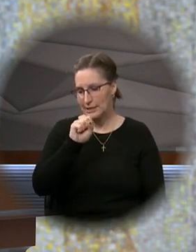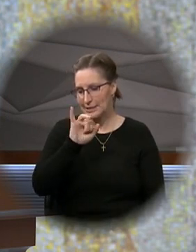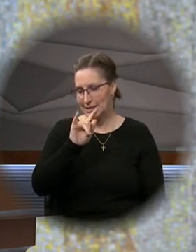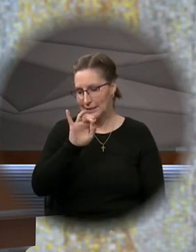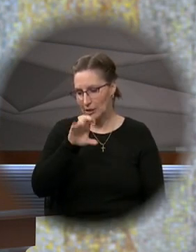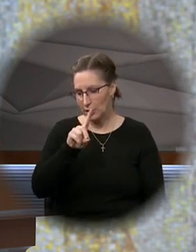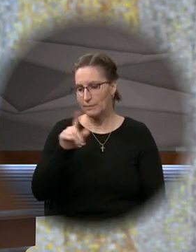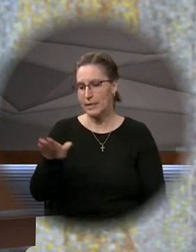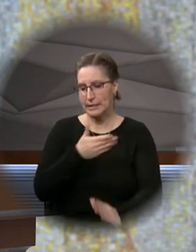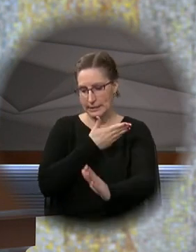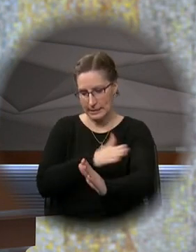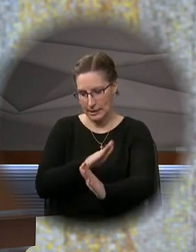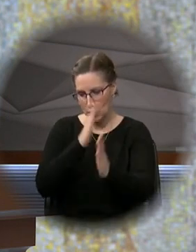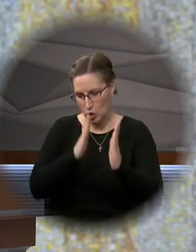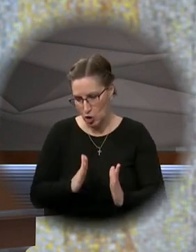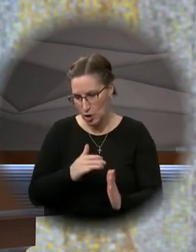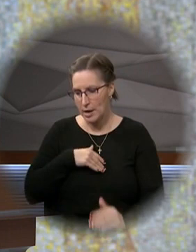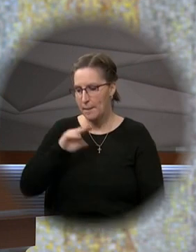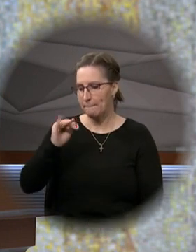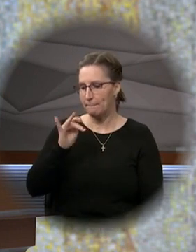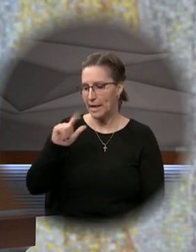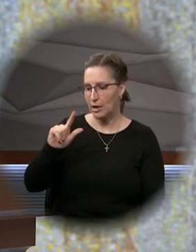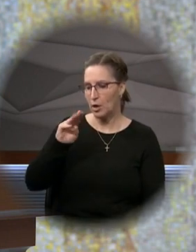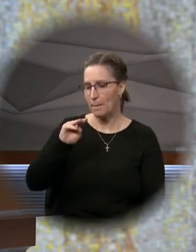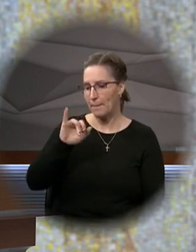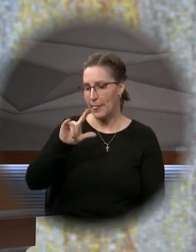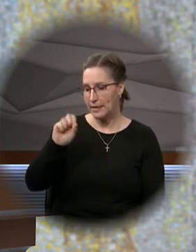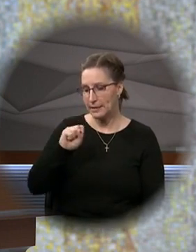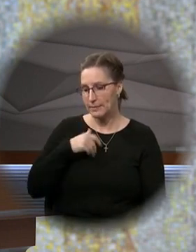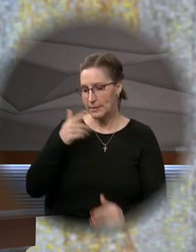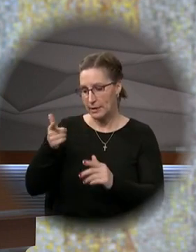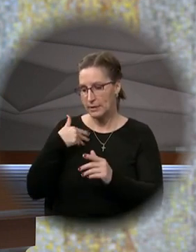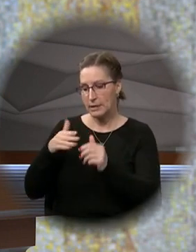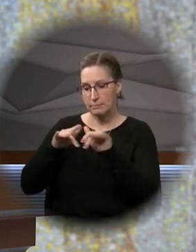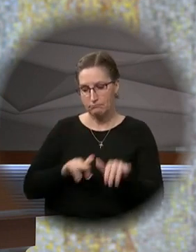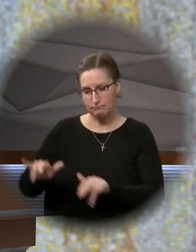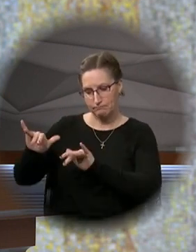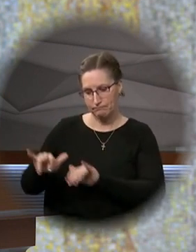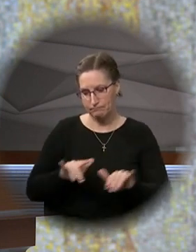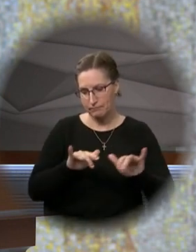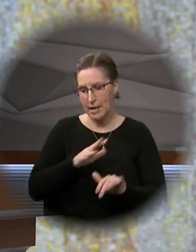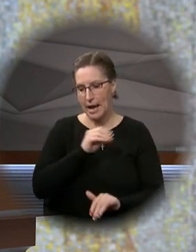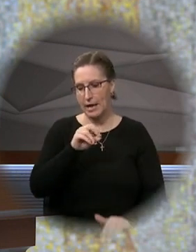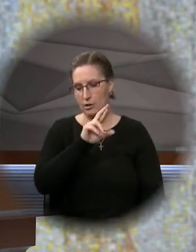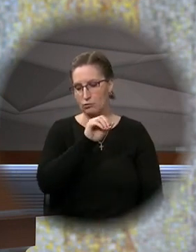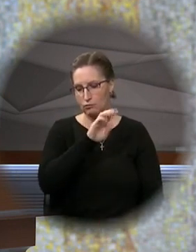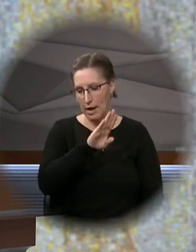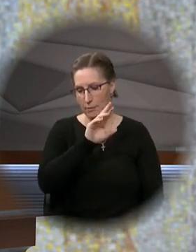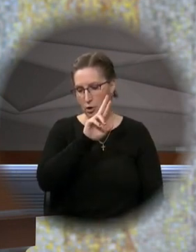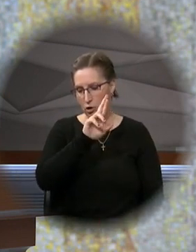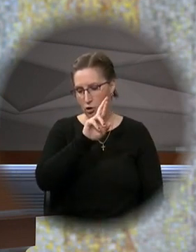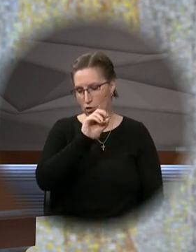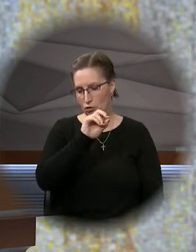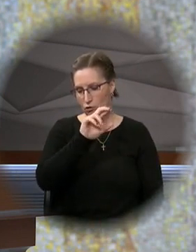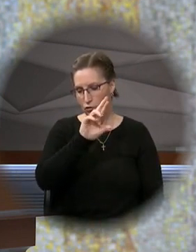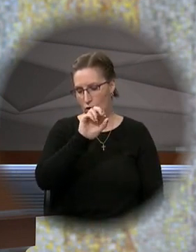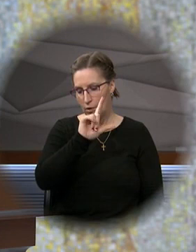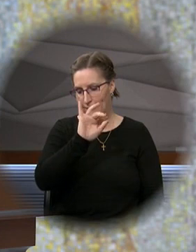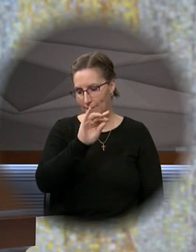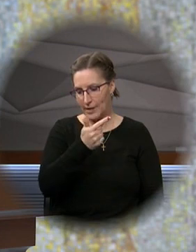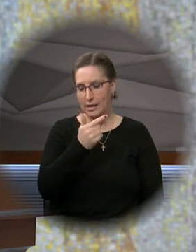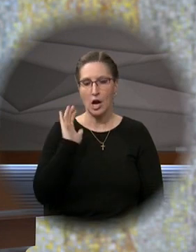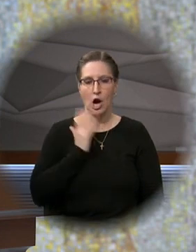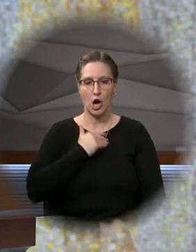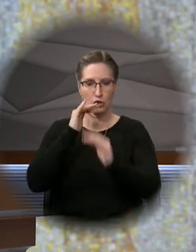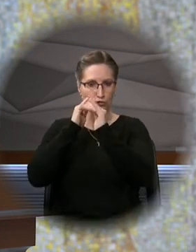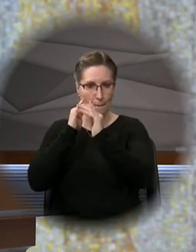as cantor. Michael Mills, who served as organist. And Rob Rolfin, who served